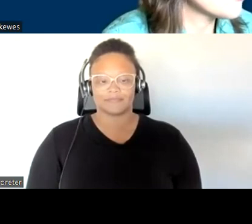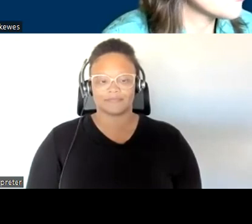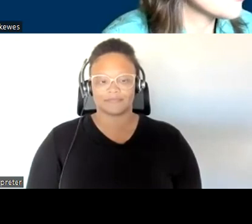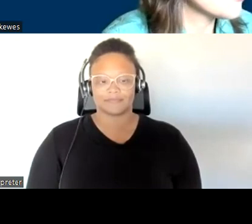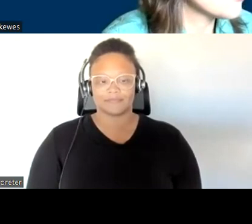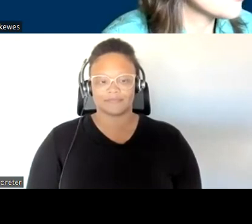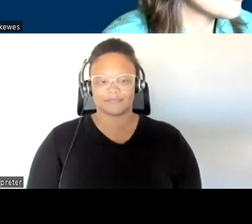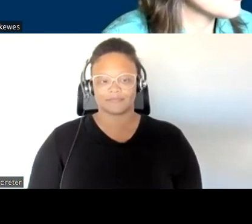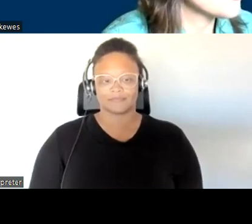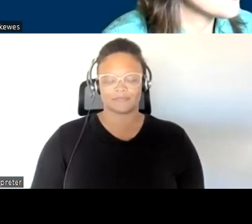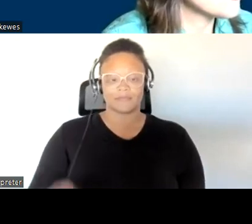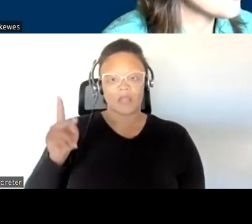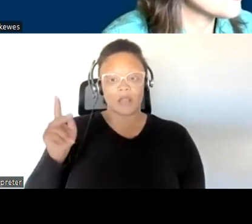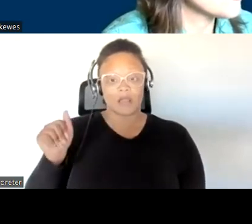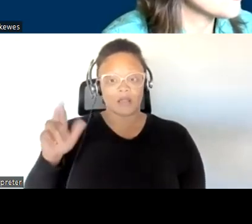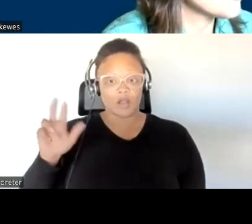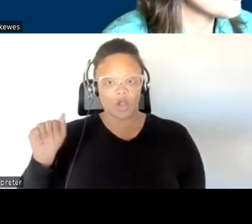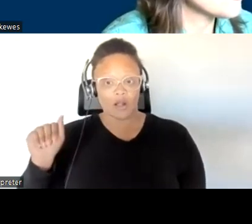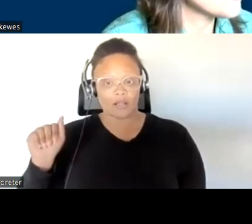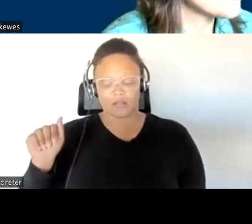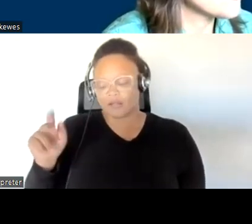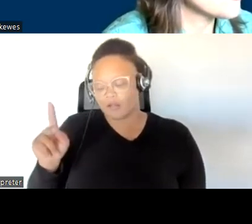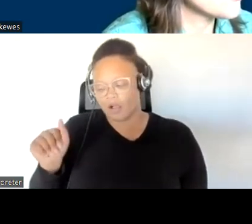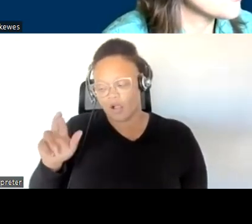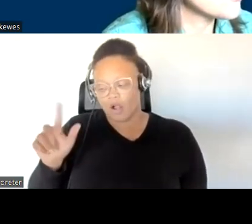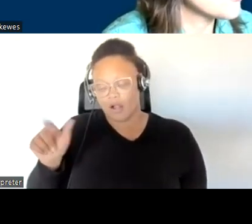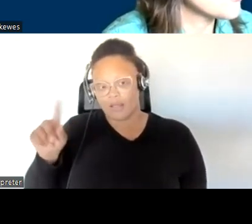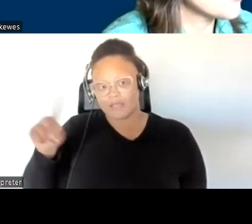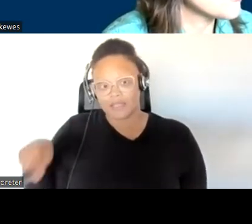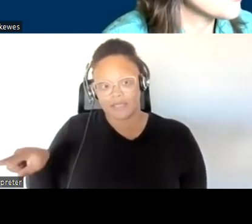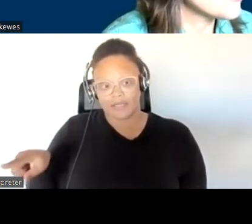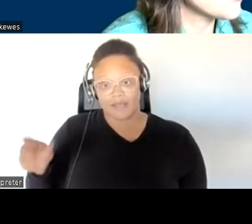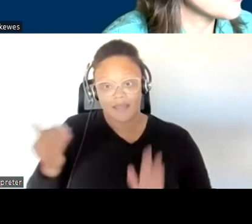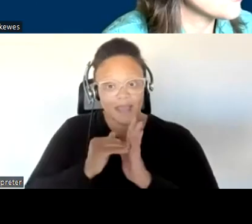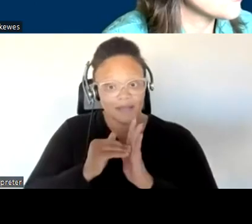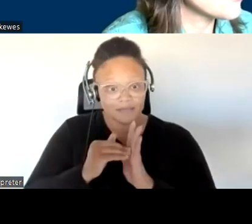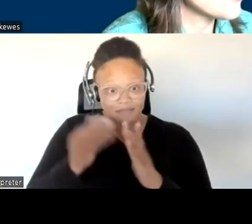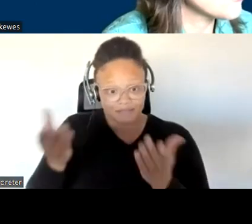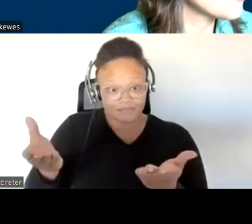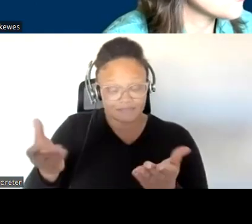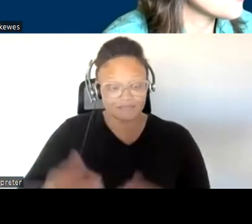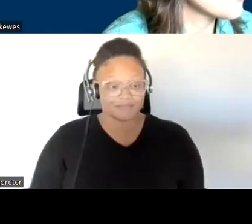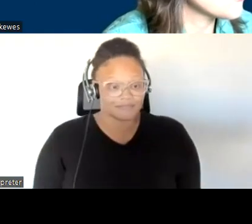Let's try Carla Zelaya again. Carla?